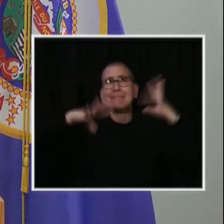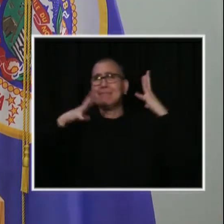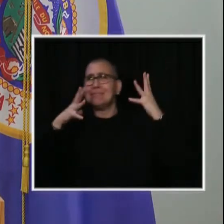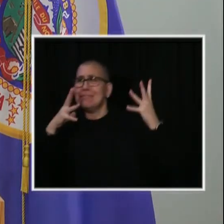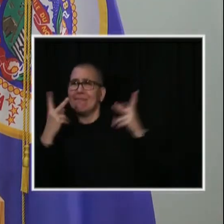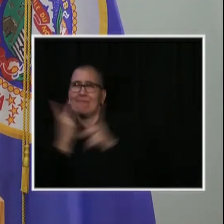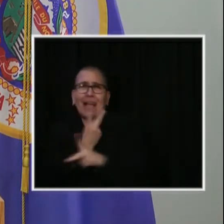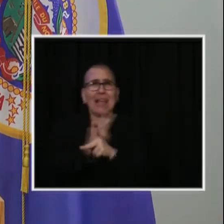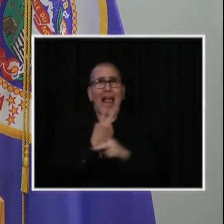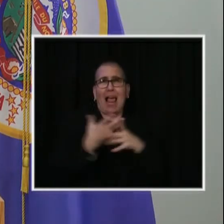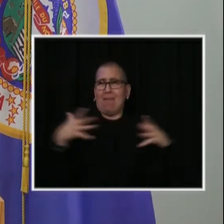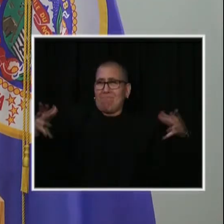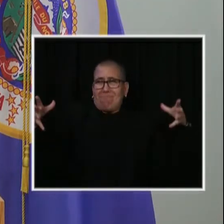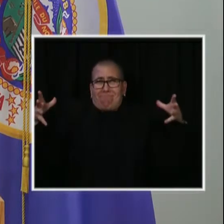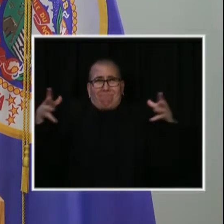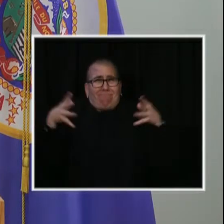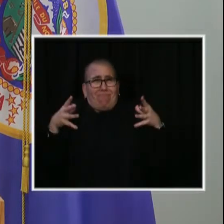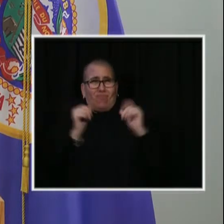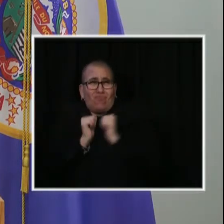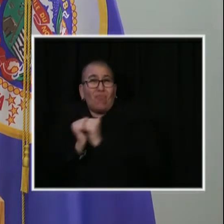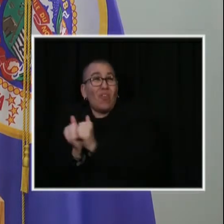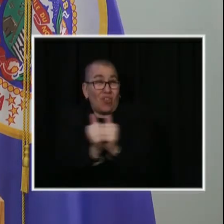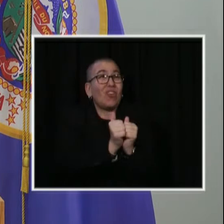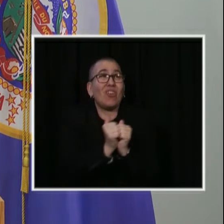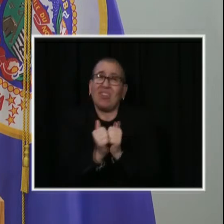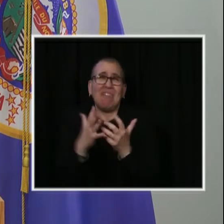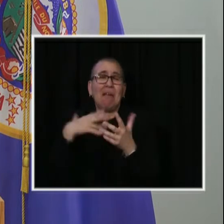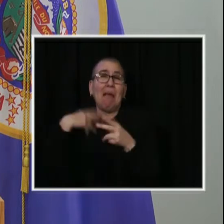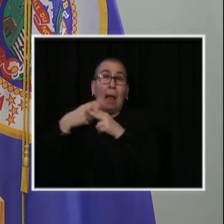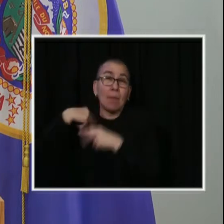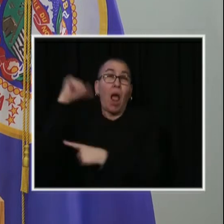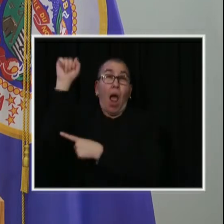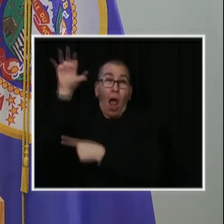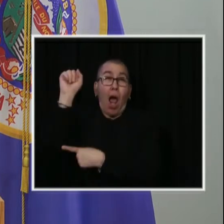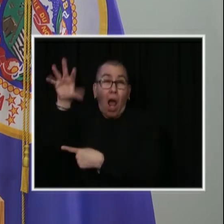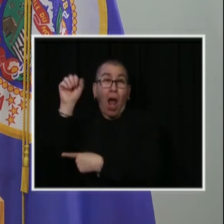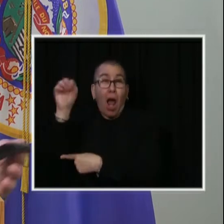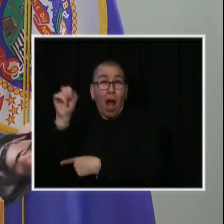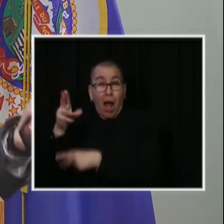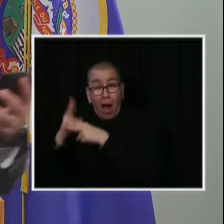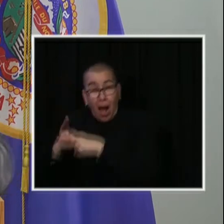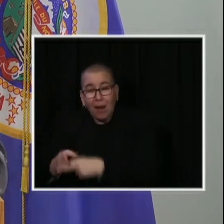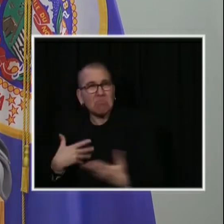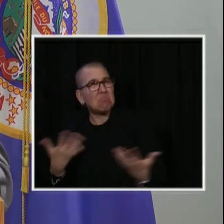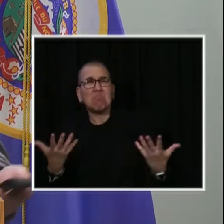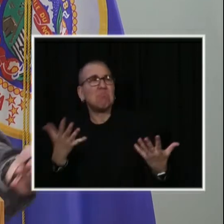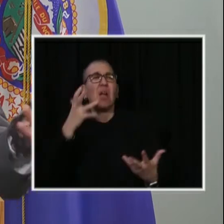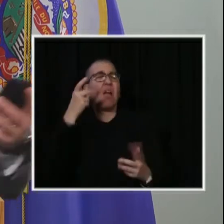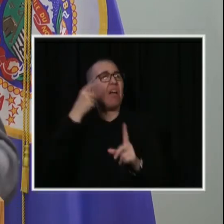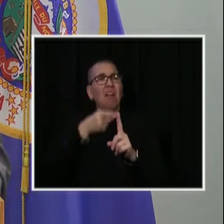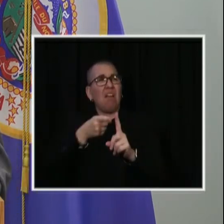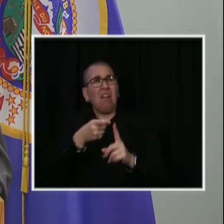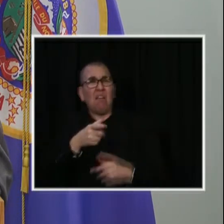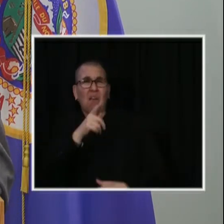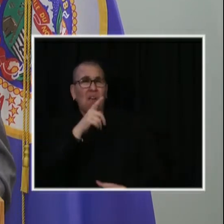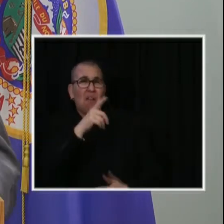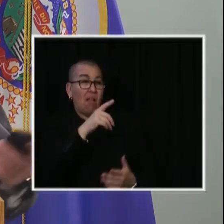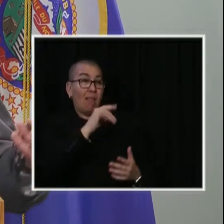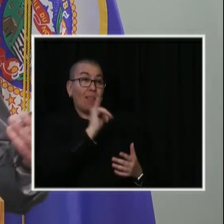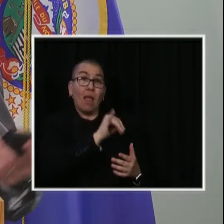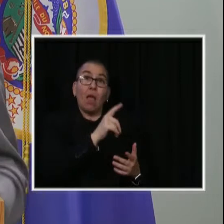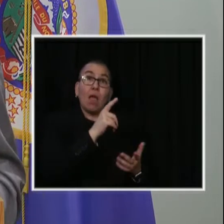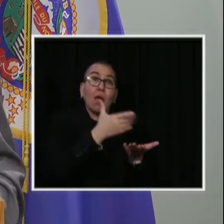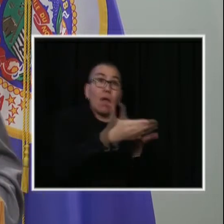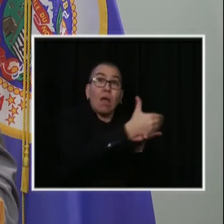economic data. Too many to name, but I am going to name one. Every week I look at all of the data that's coming in, all of the health data that's